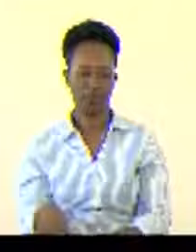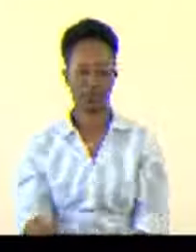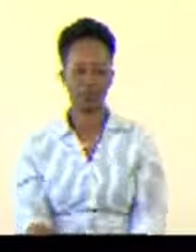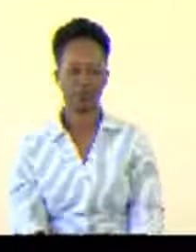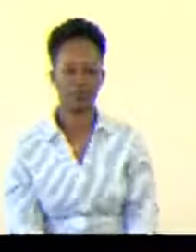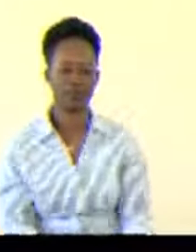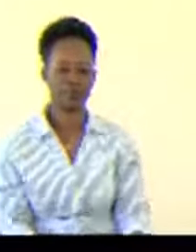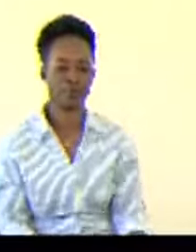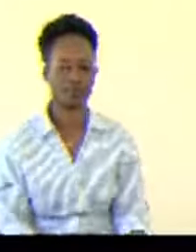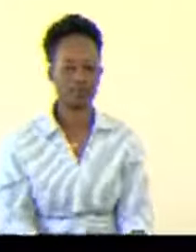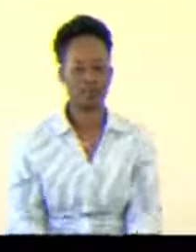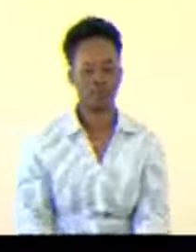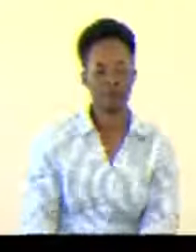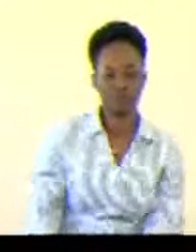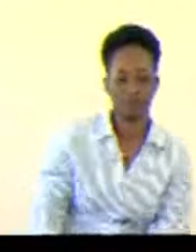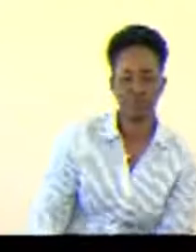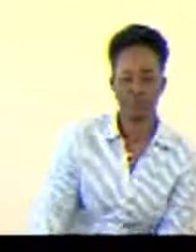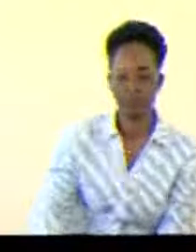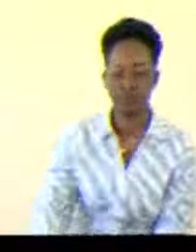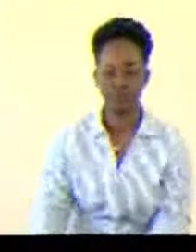this is the